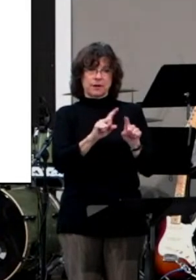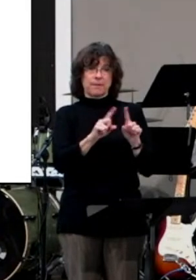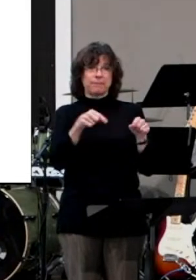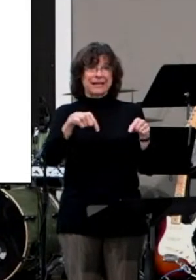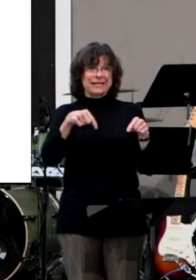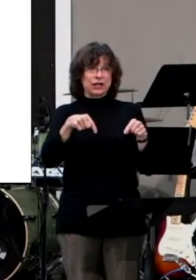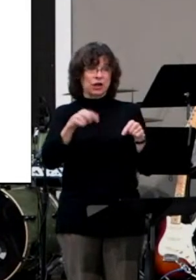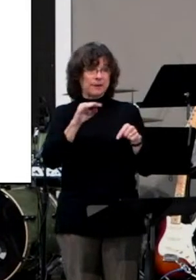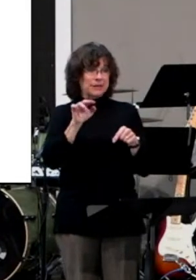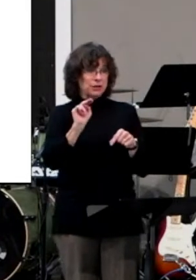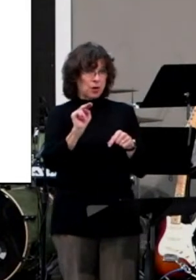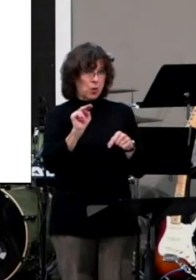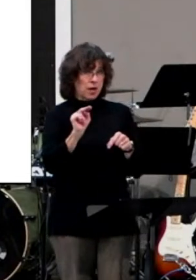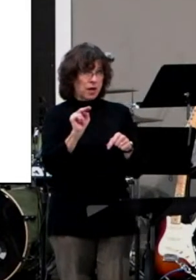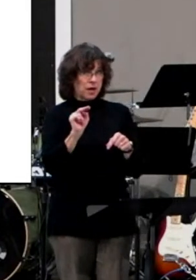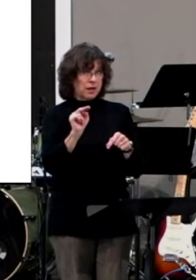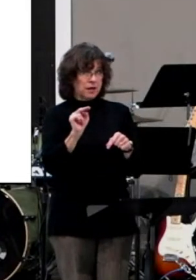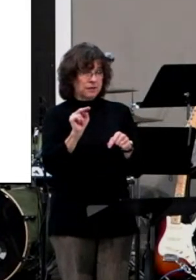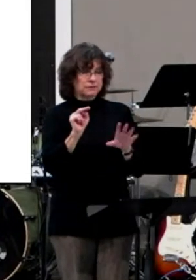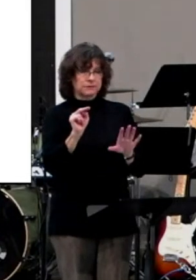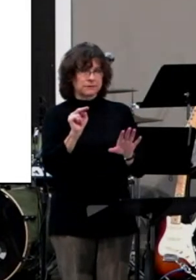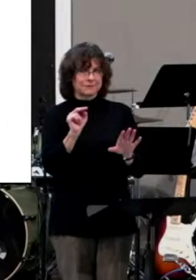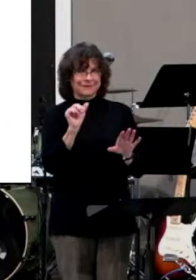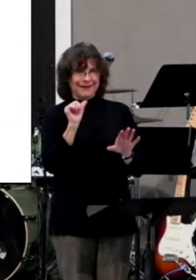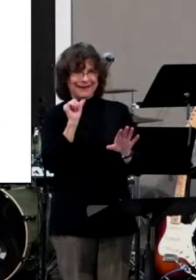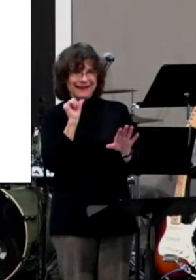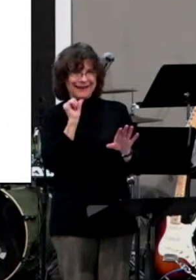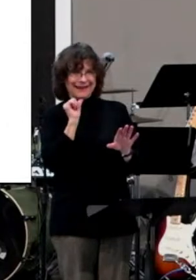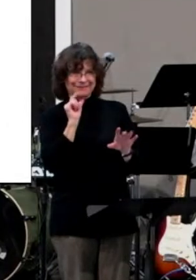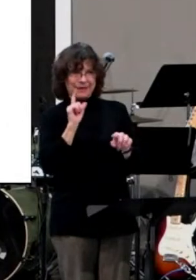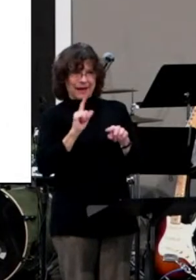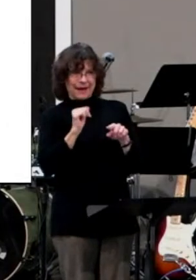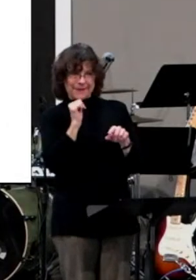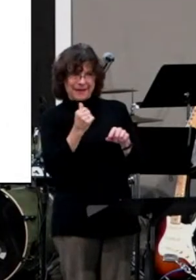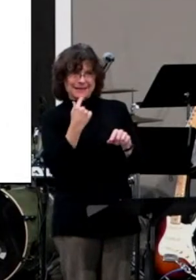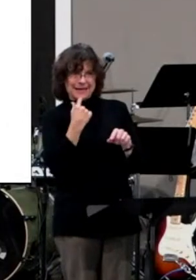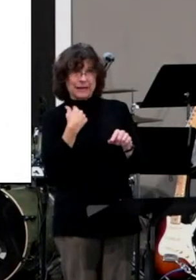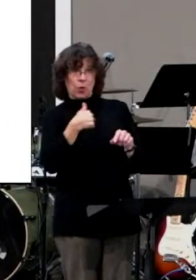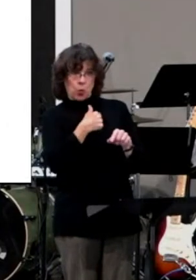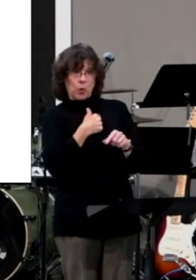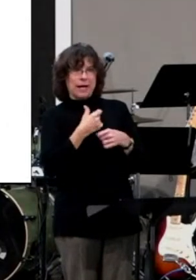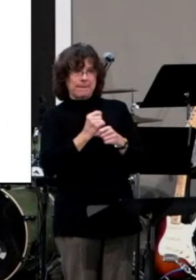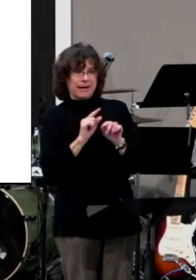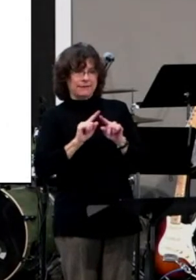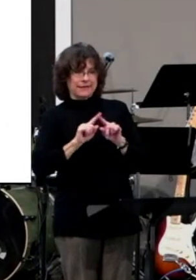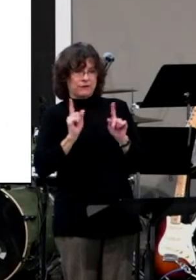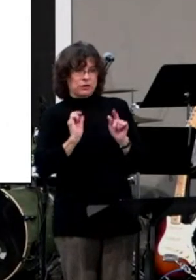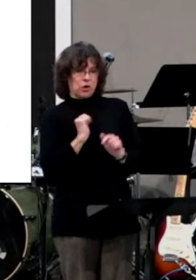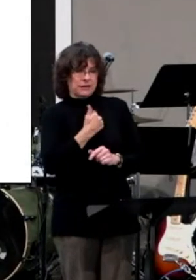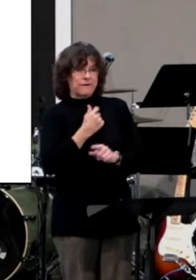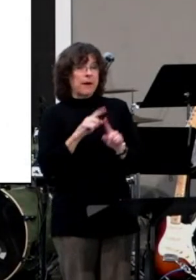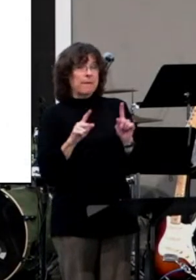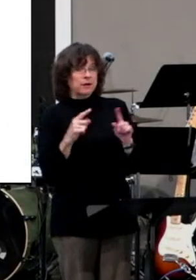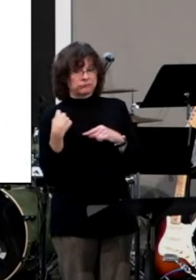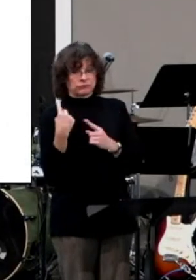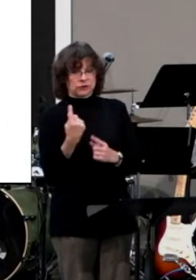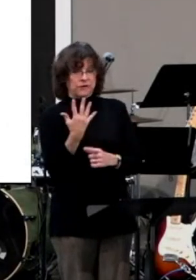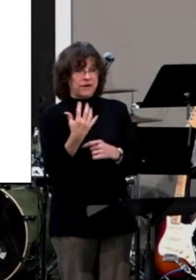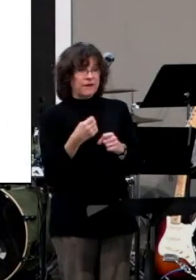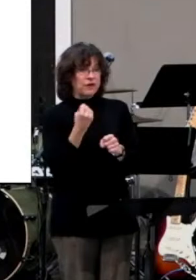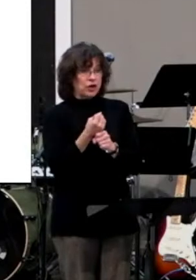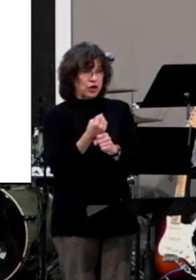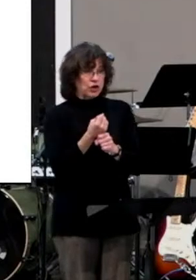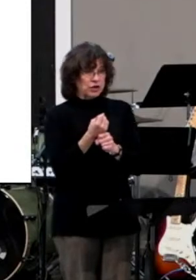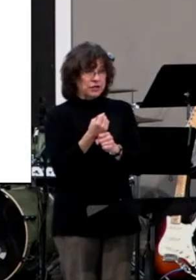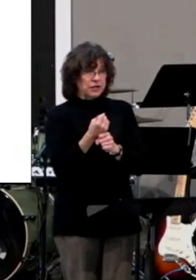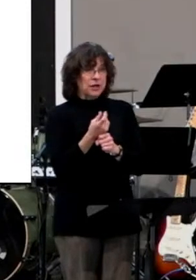Hope has made this difference. There's no statistic proving it. But the only significant thing that has happened in the 5 years is the Real Hope